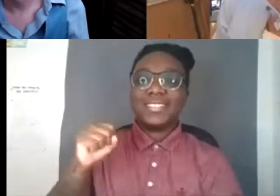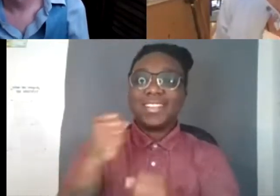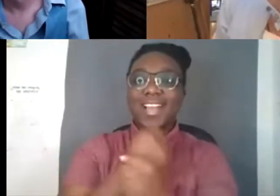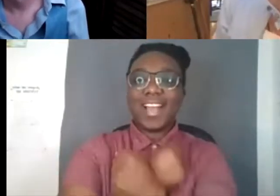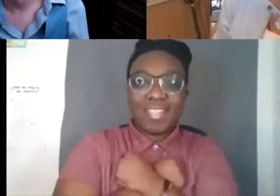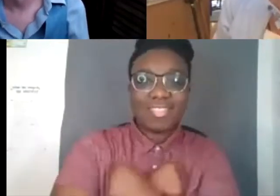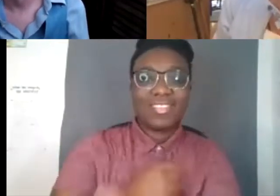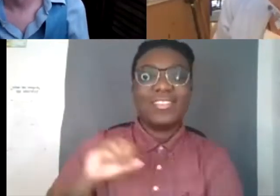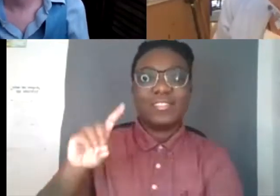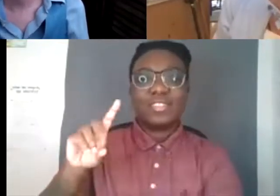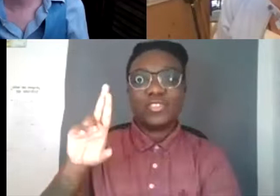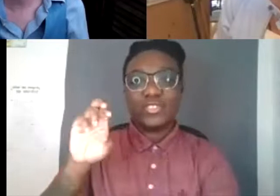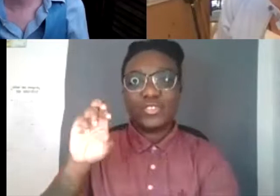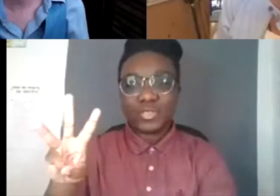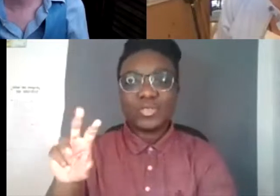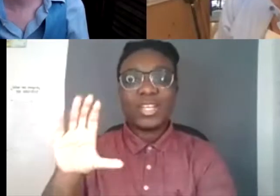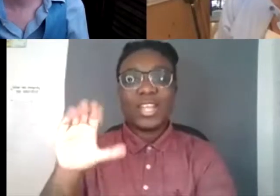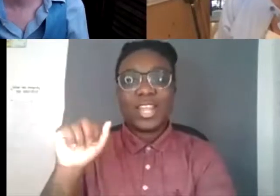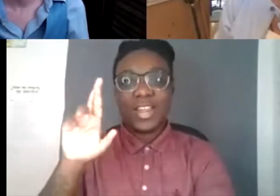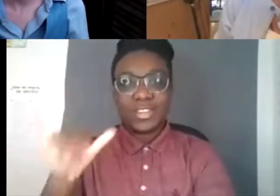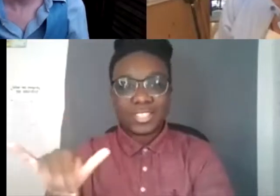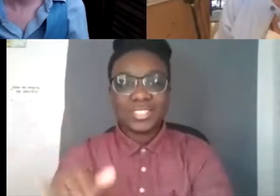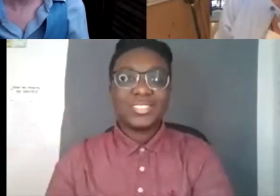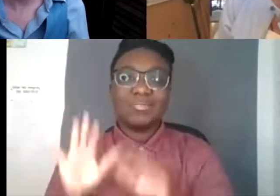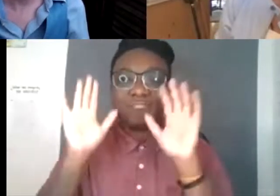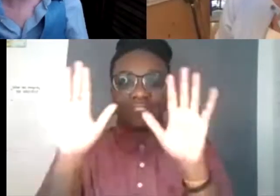mother. Yes, it was wonderful. Oh,